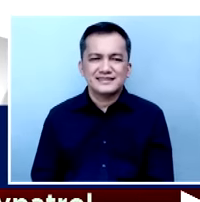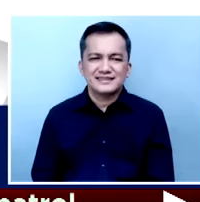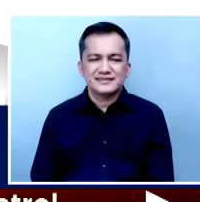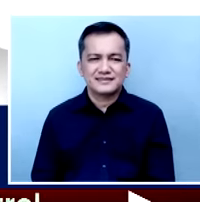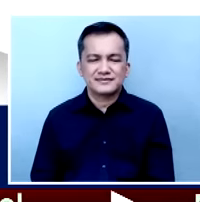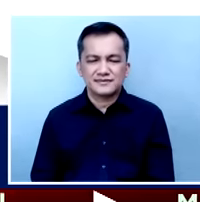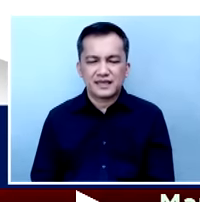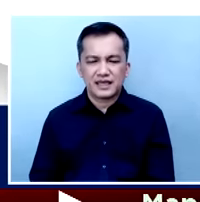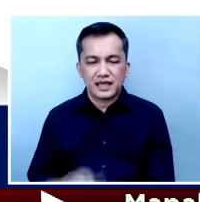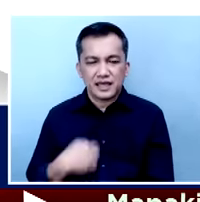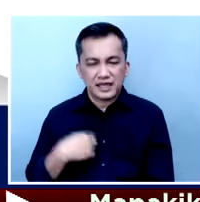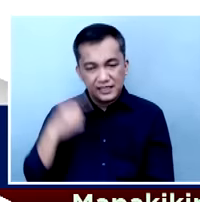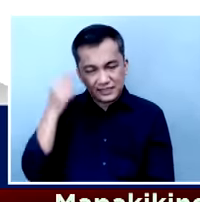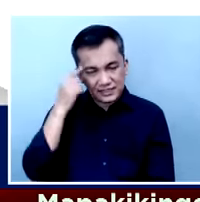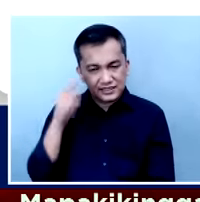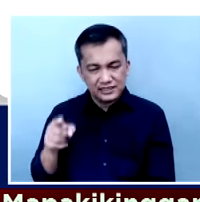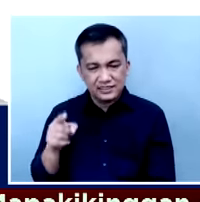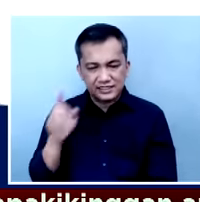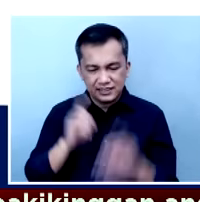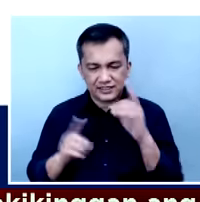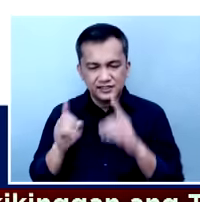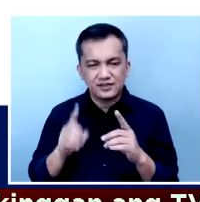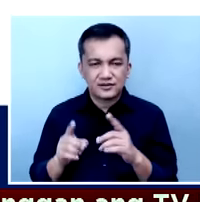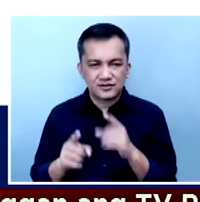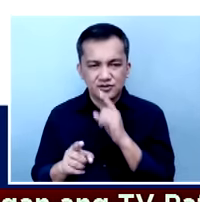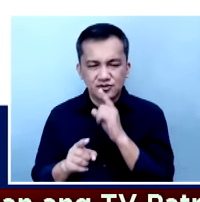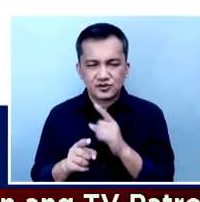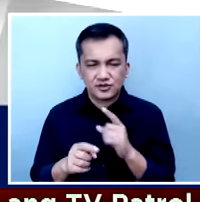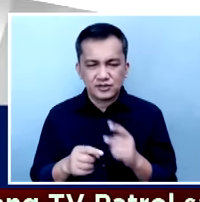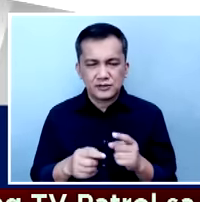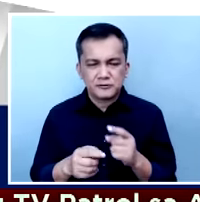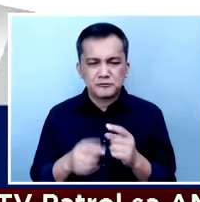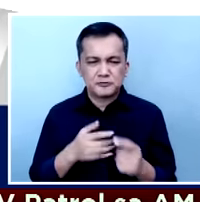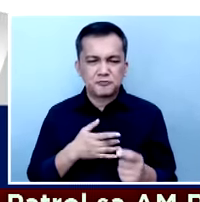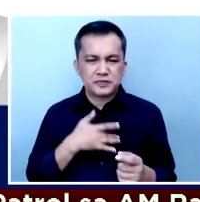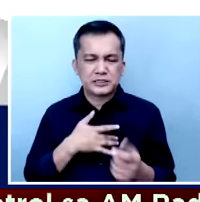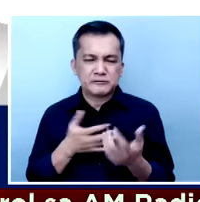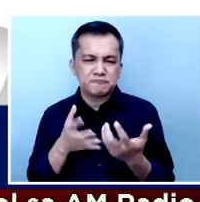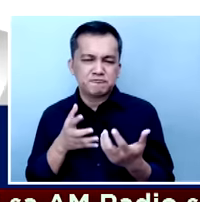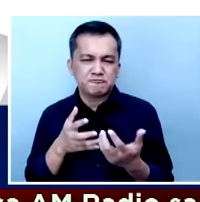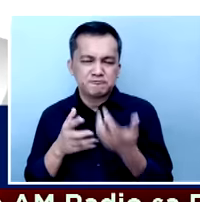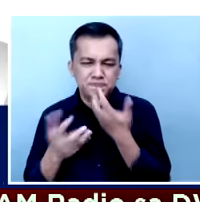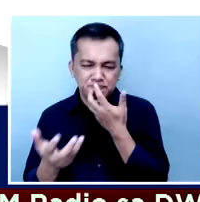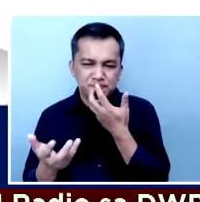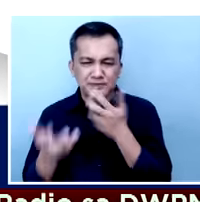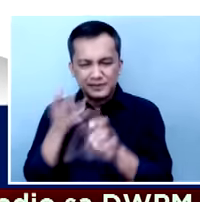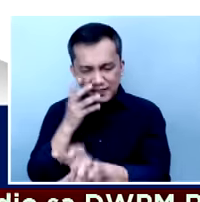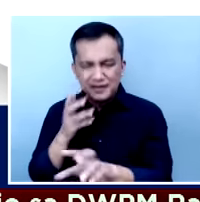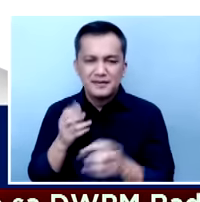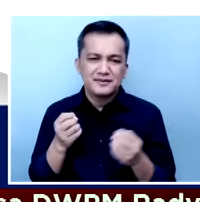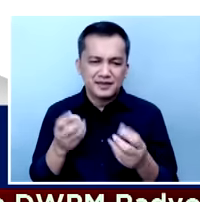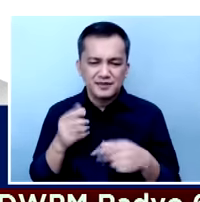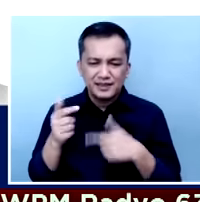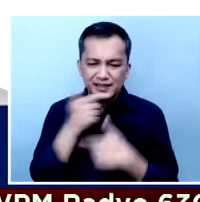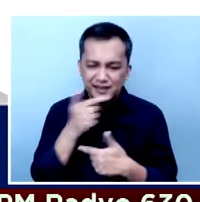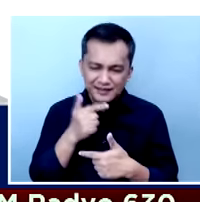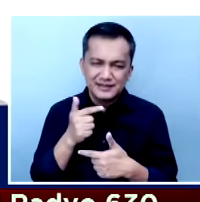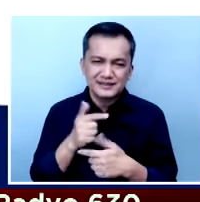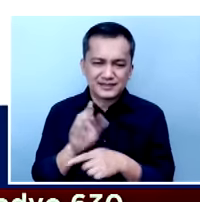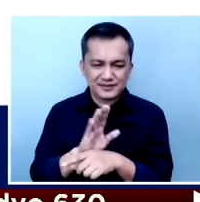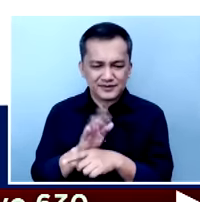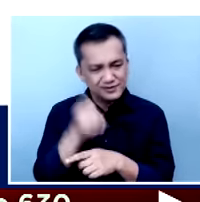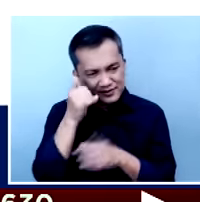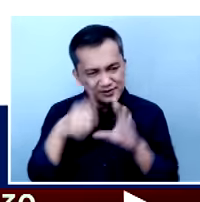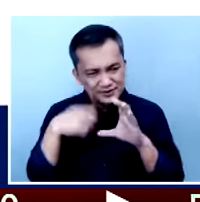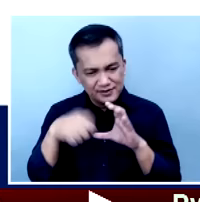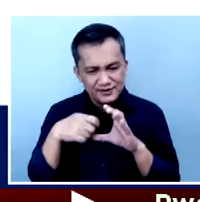I think this is the drama that I actually relate myself too much, and I laughed the most while actually filming it. So I guess you guys can